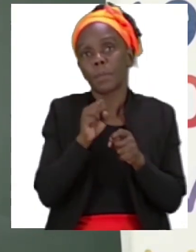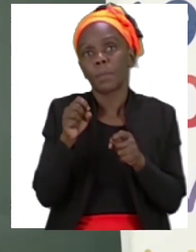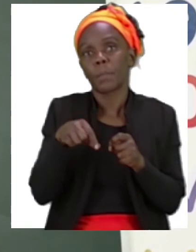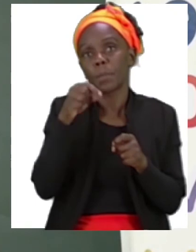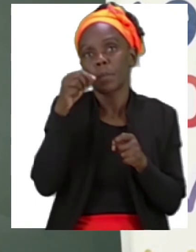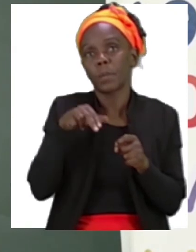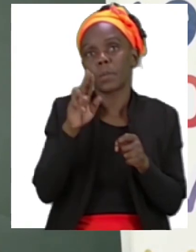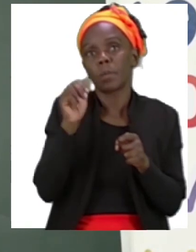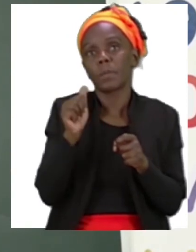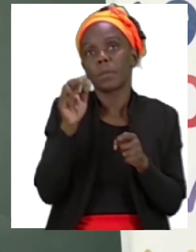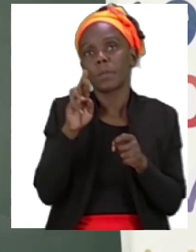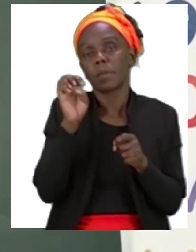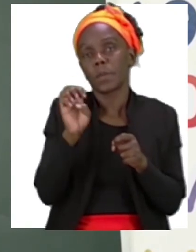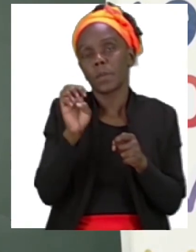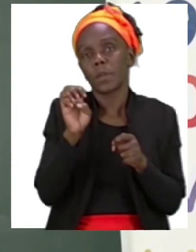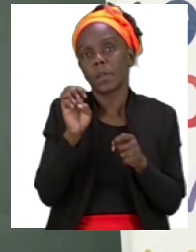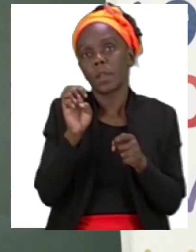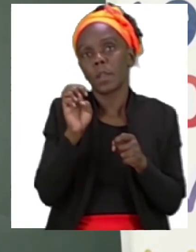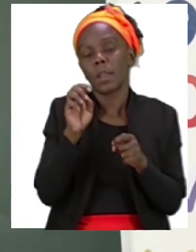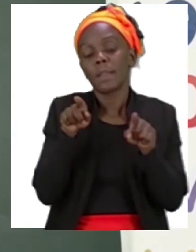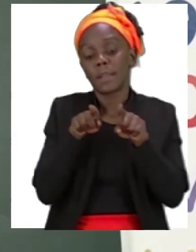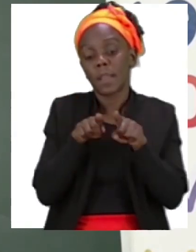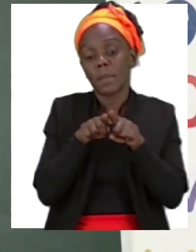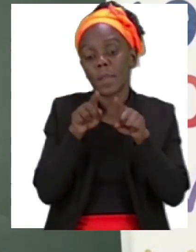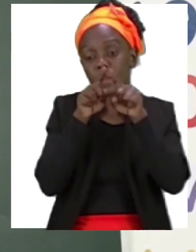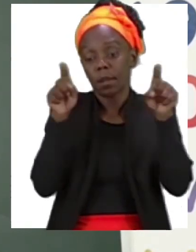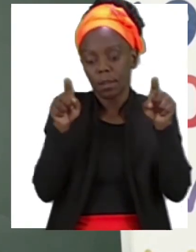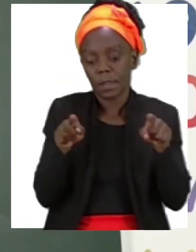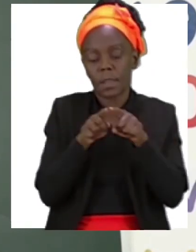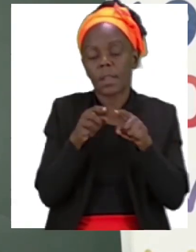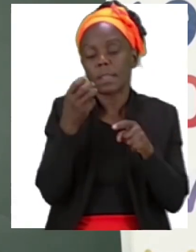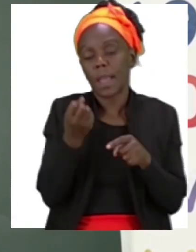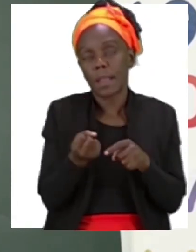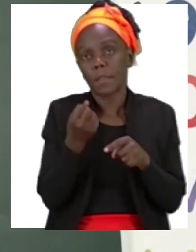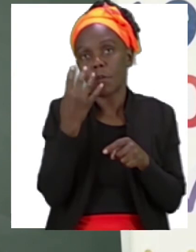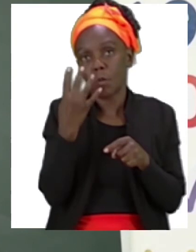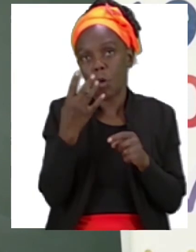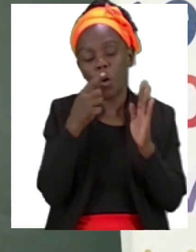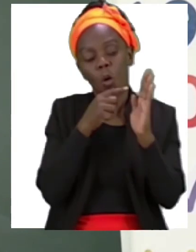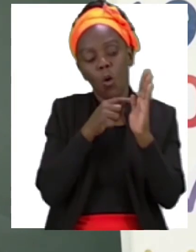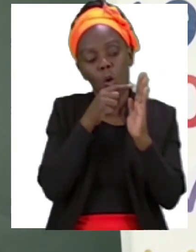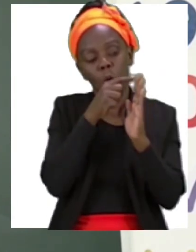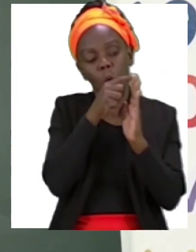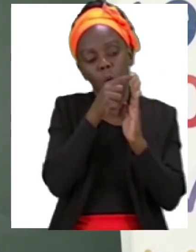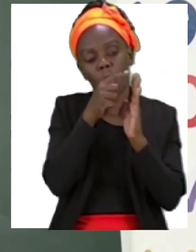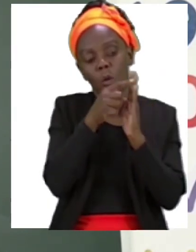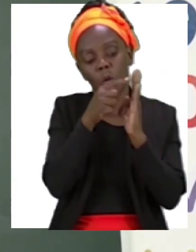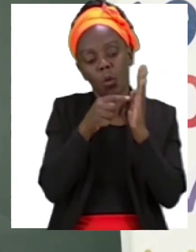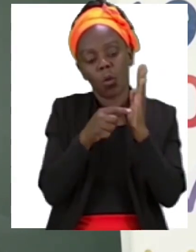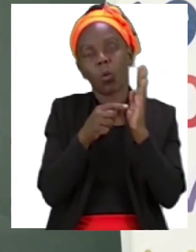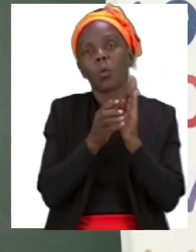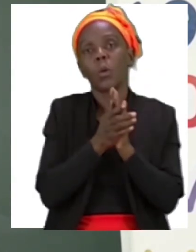the rectangle, has 4 corners. 1, 2, 3, 4. But the corners